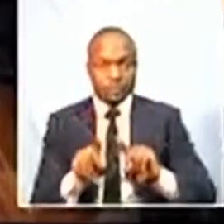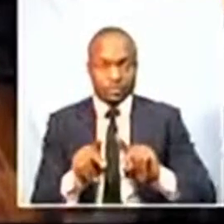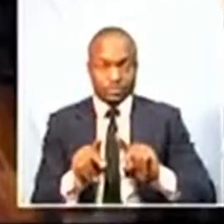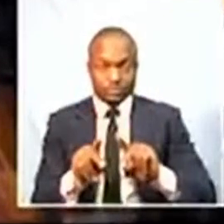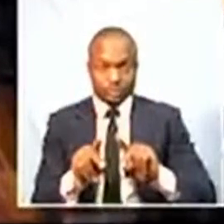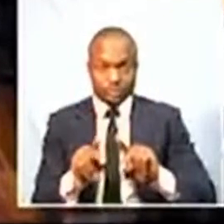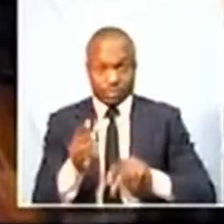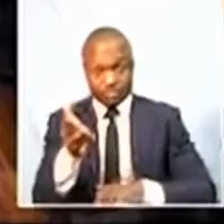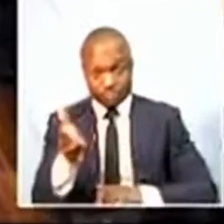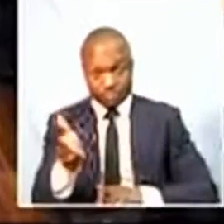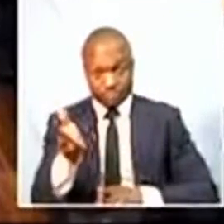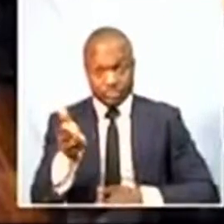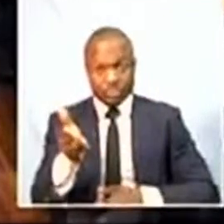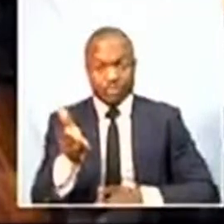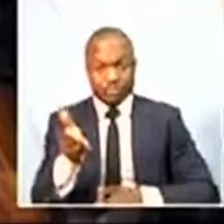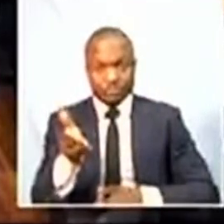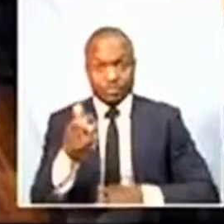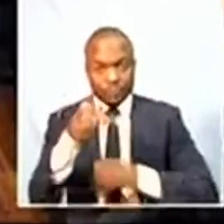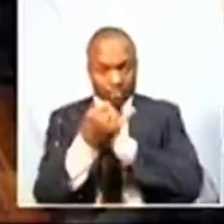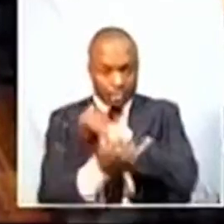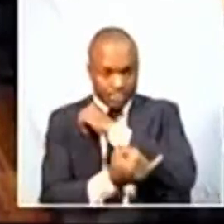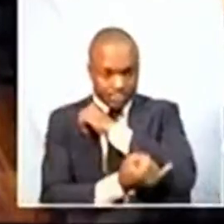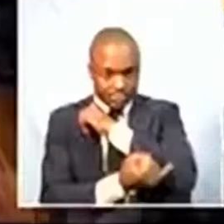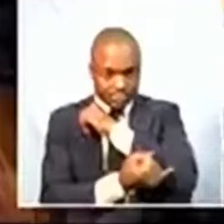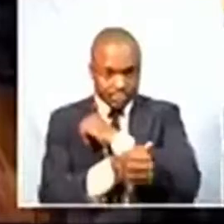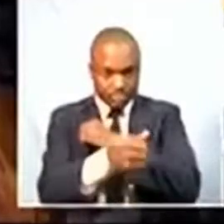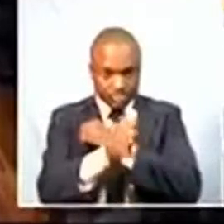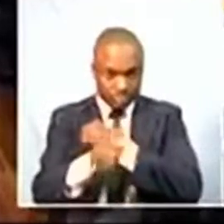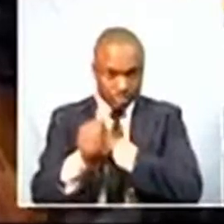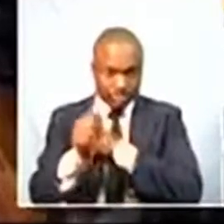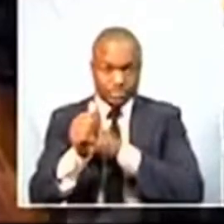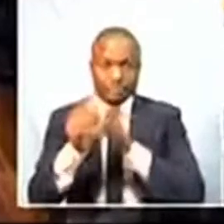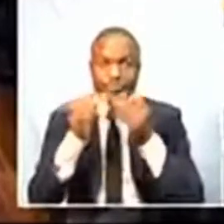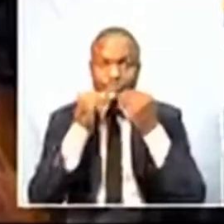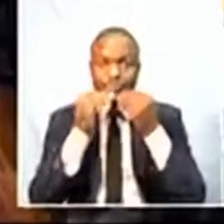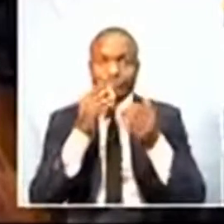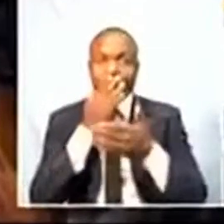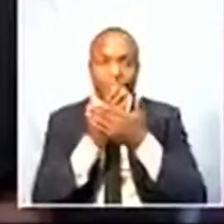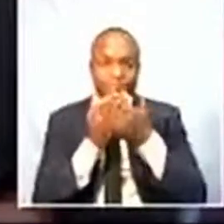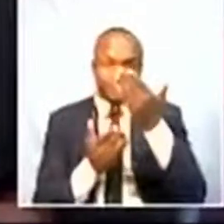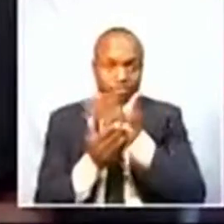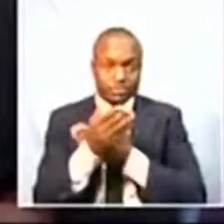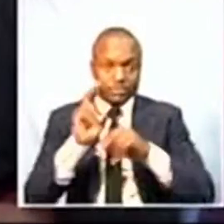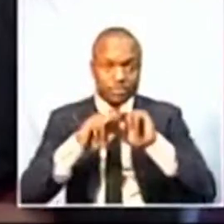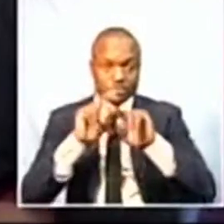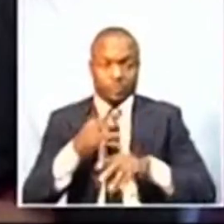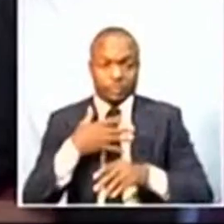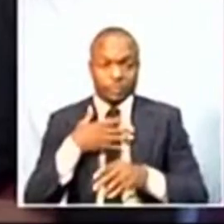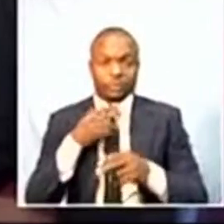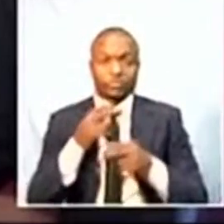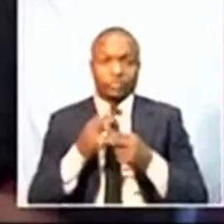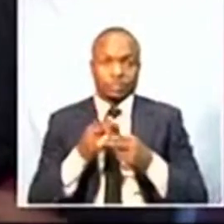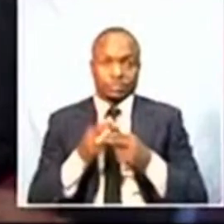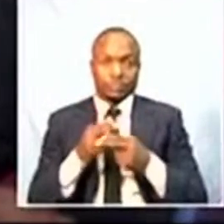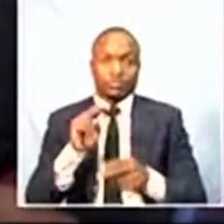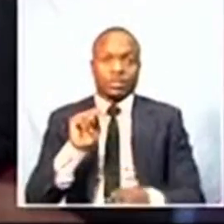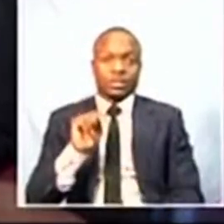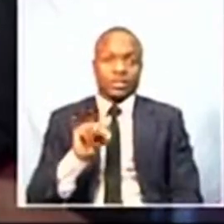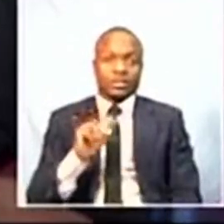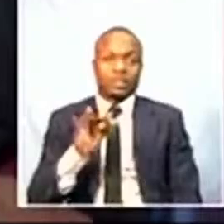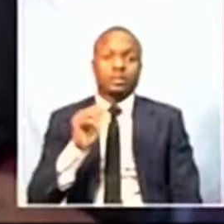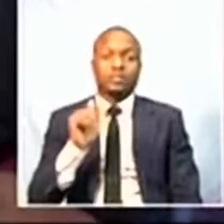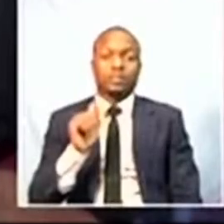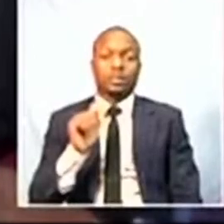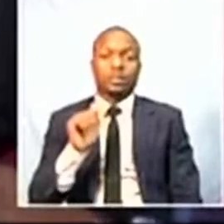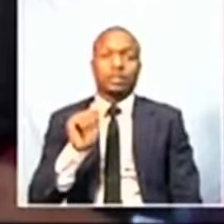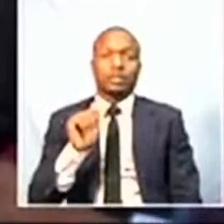Yes, officers behind there. Thank you. Good morning, Chair. My name is Emmanuel Nyalazi, Principal Auditor from